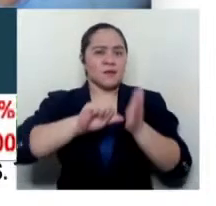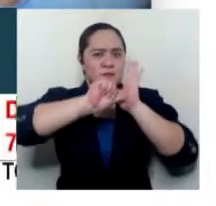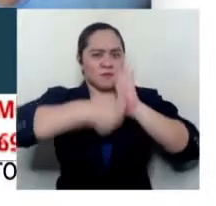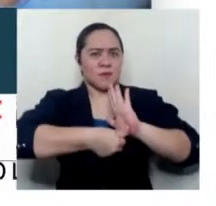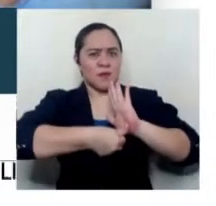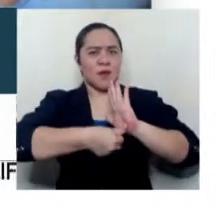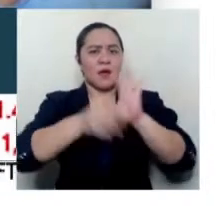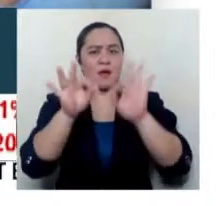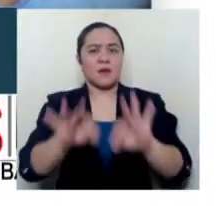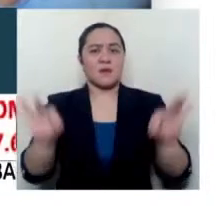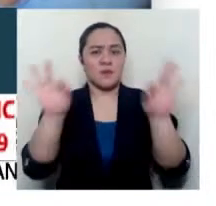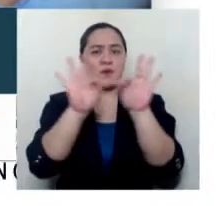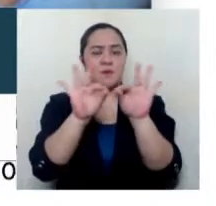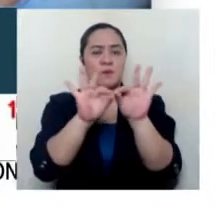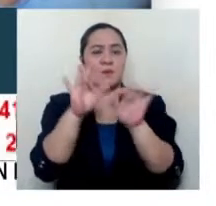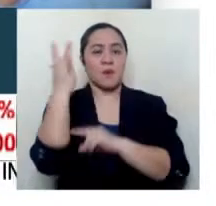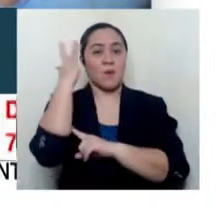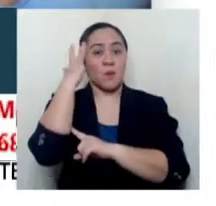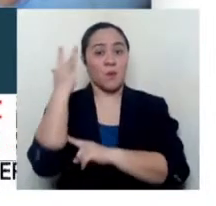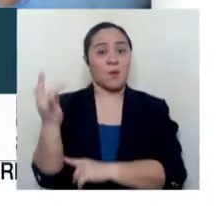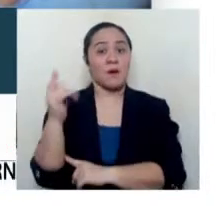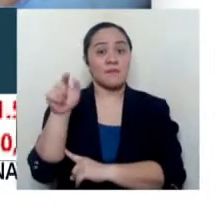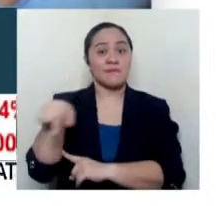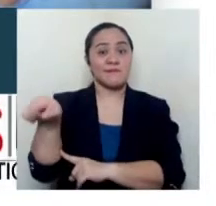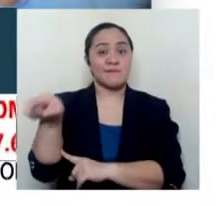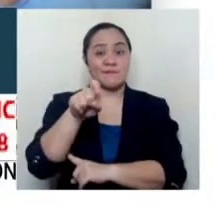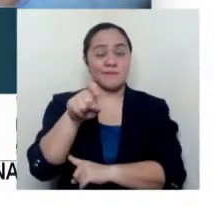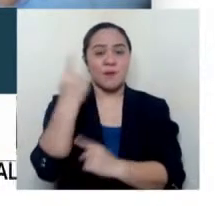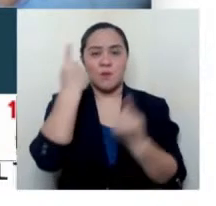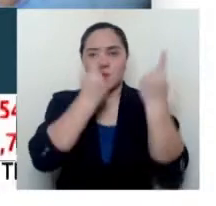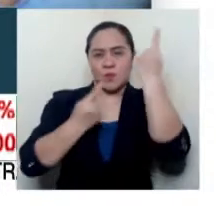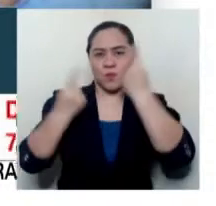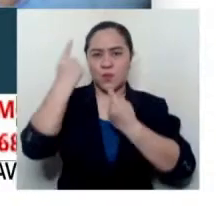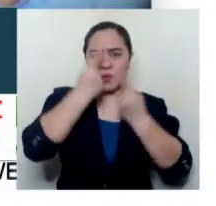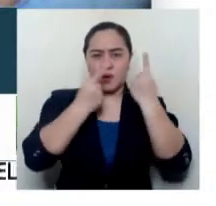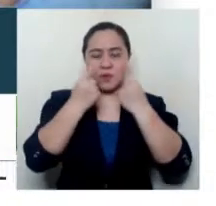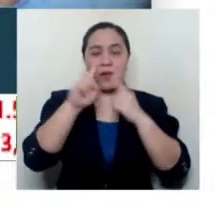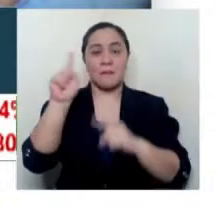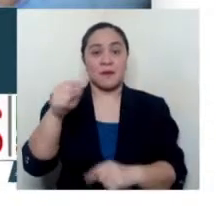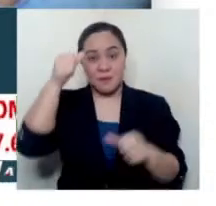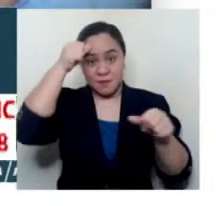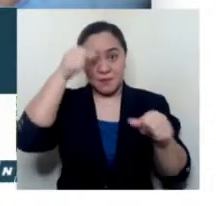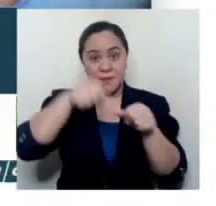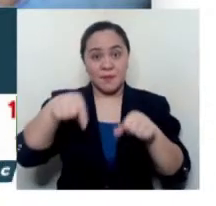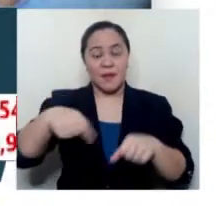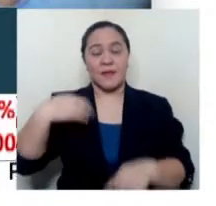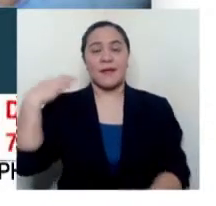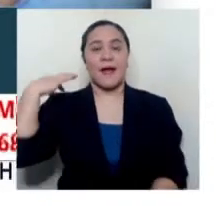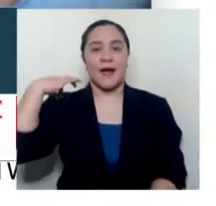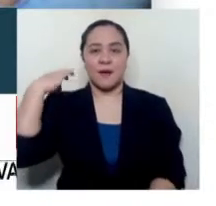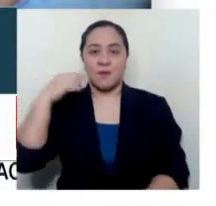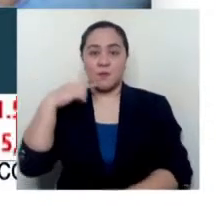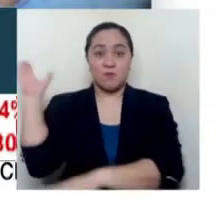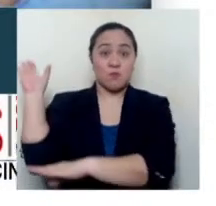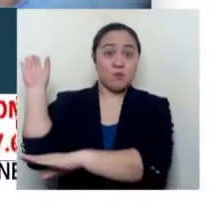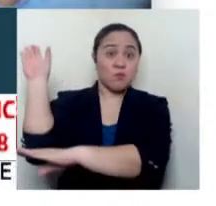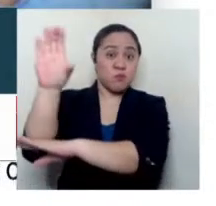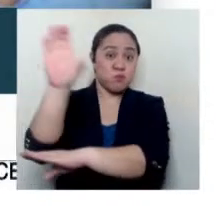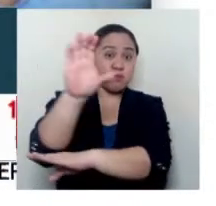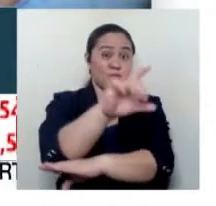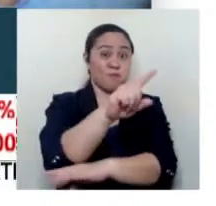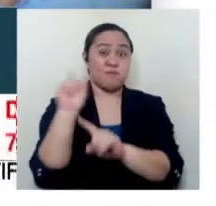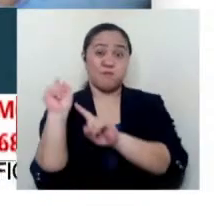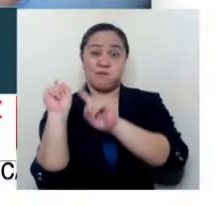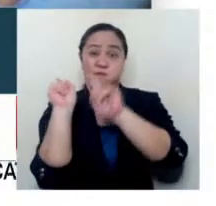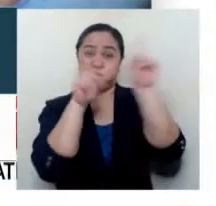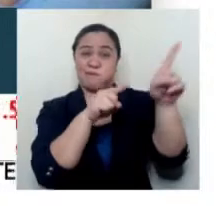is something that we need their consent with. So this is voluntary, so we will not force them to make their children attend because we